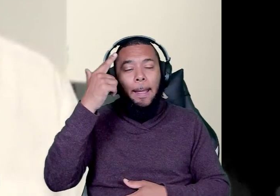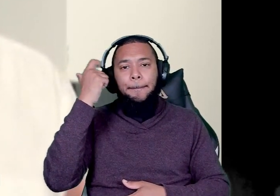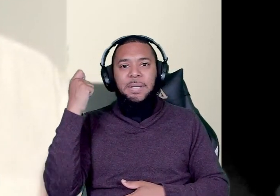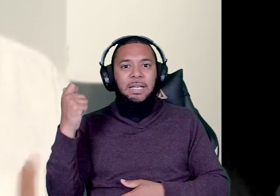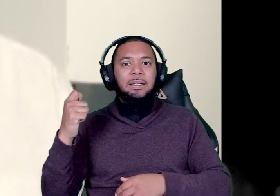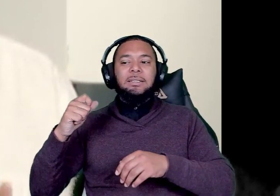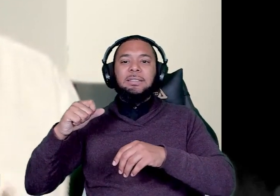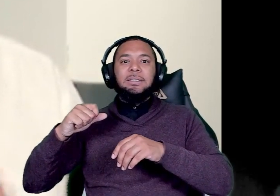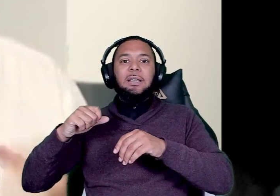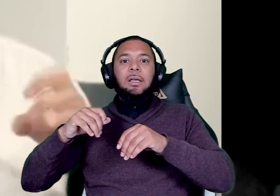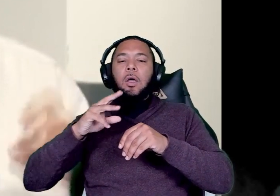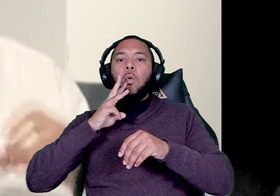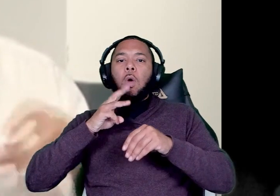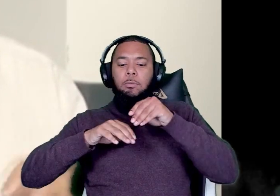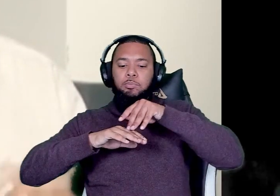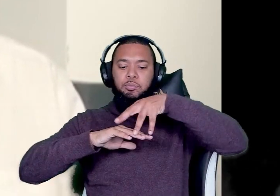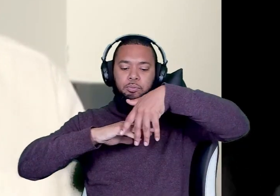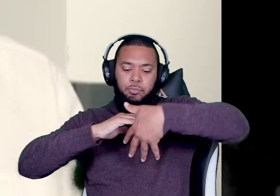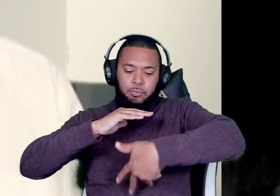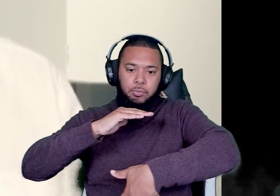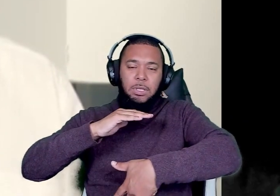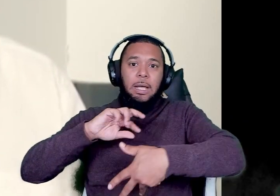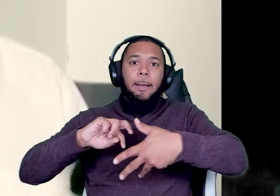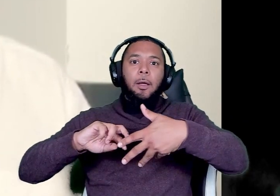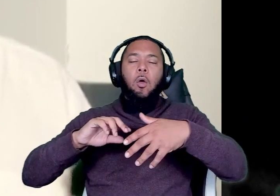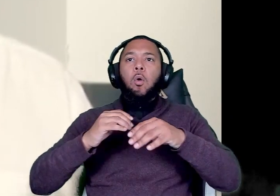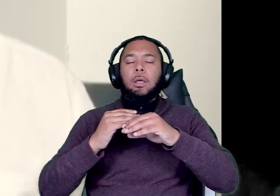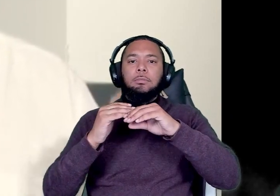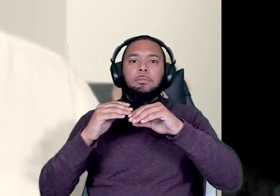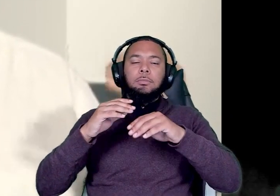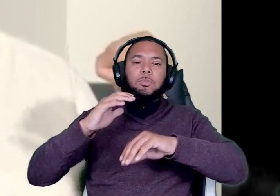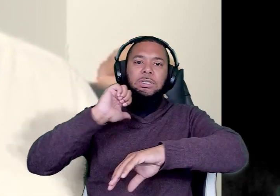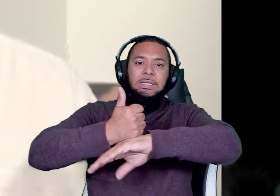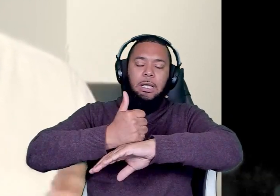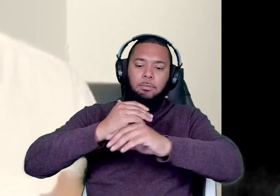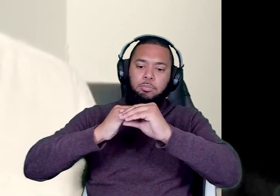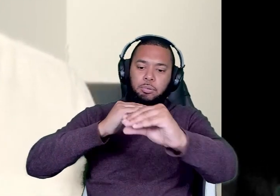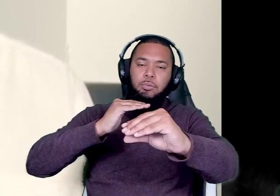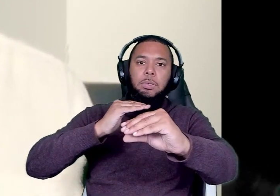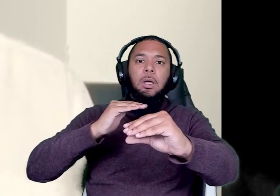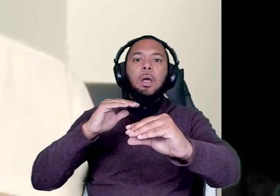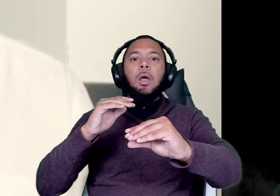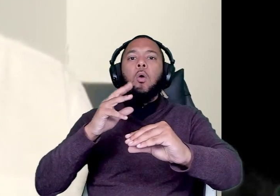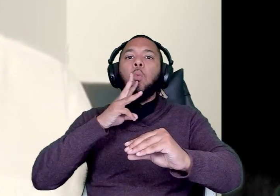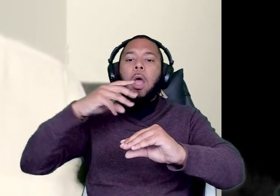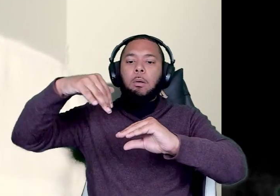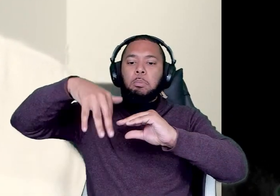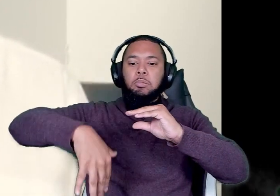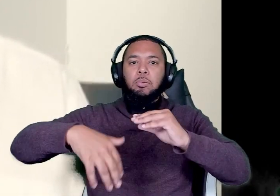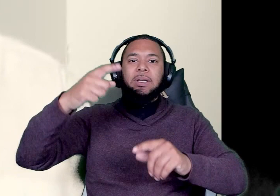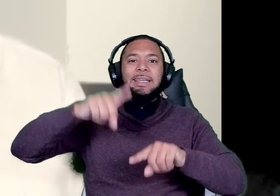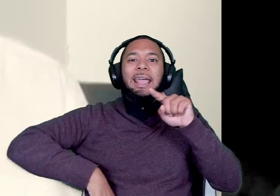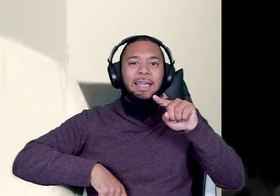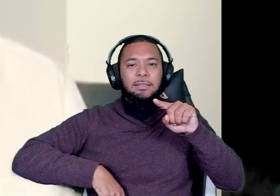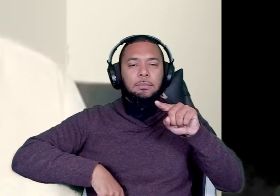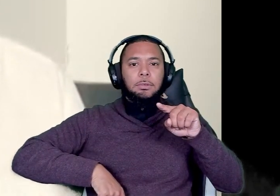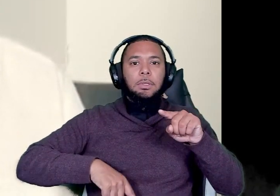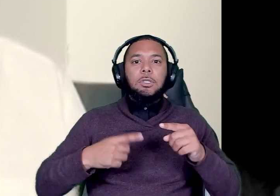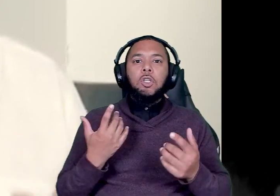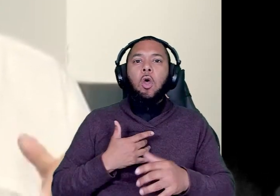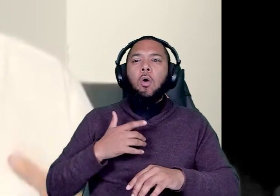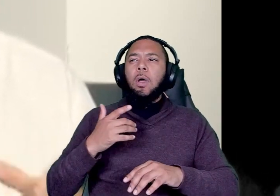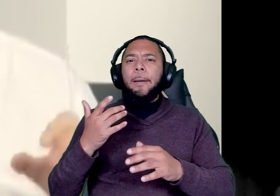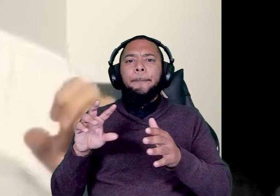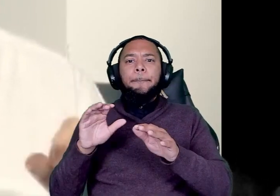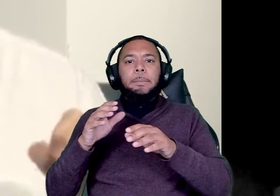materials. Impervious means water cannot penetrate. Impervious materials would be roadways, parking lots, buildings,